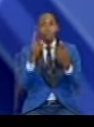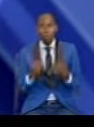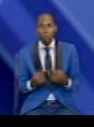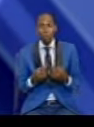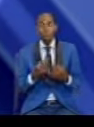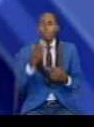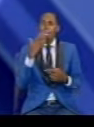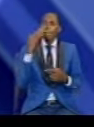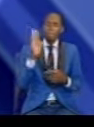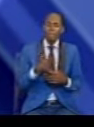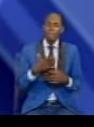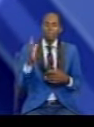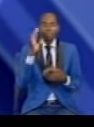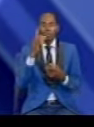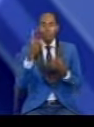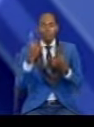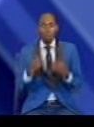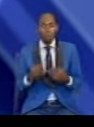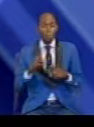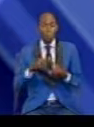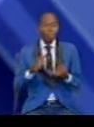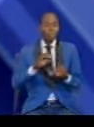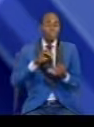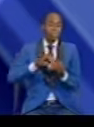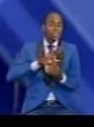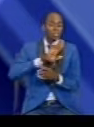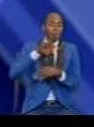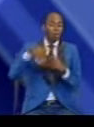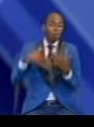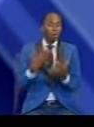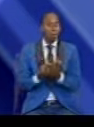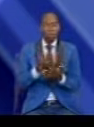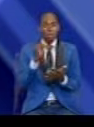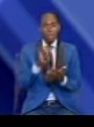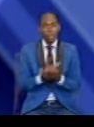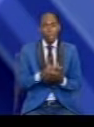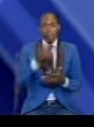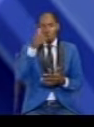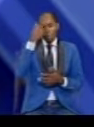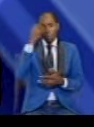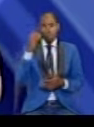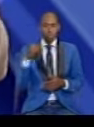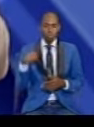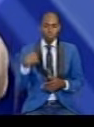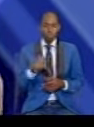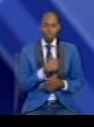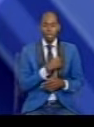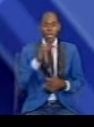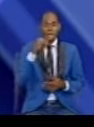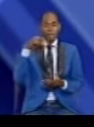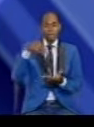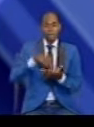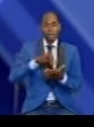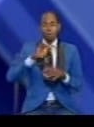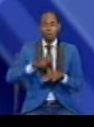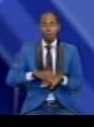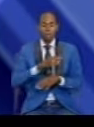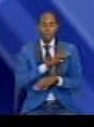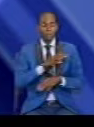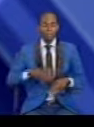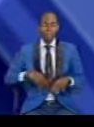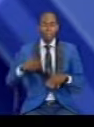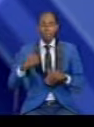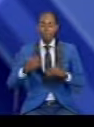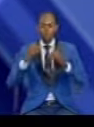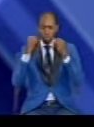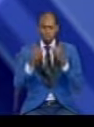will come, but in the midst of it all, because we are standing on the rock, we remain uncompromising.